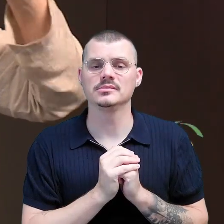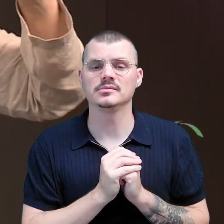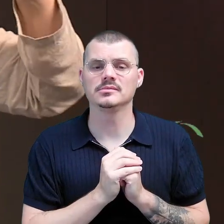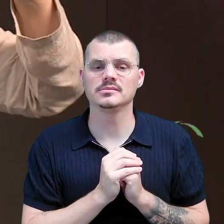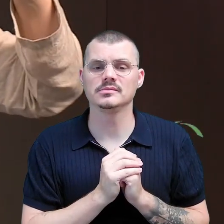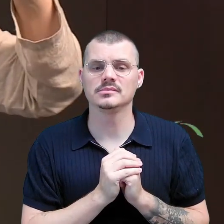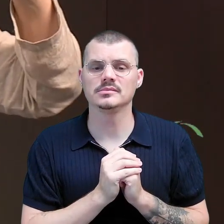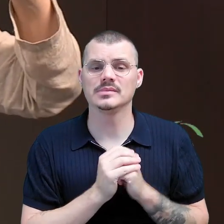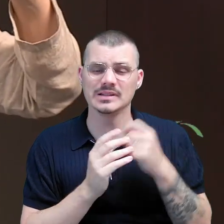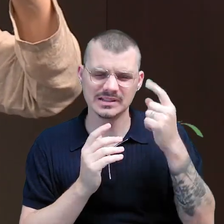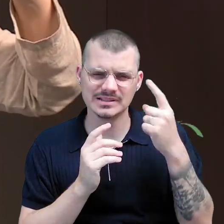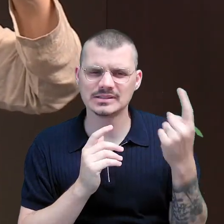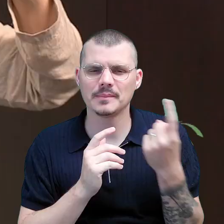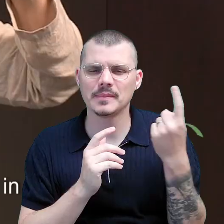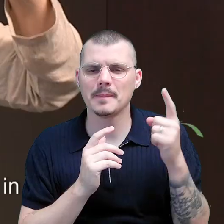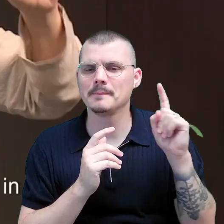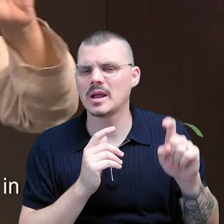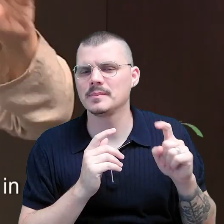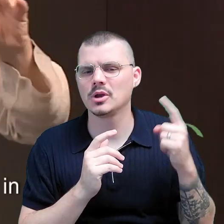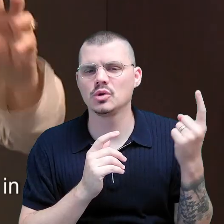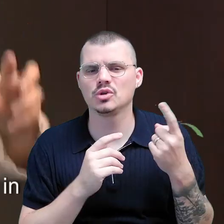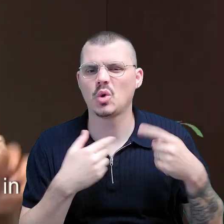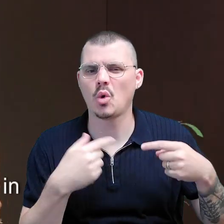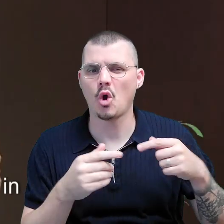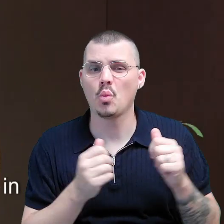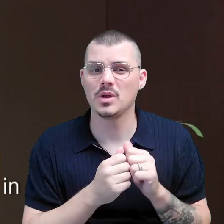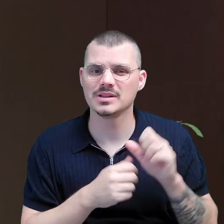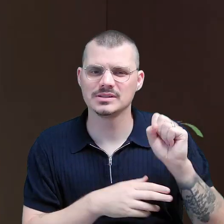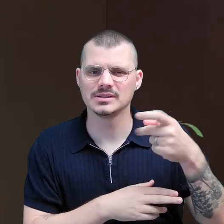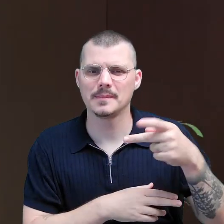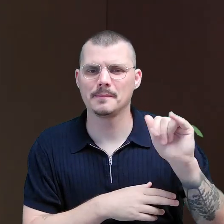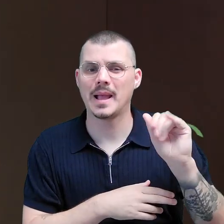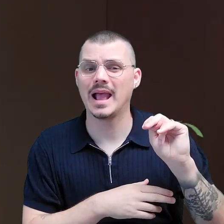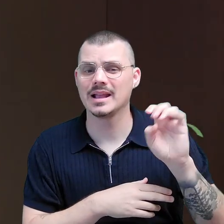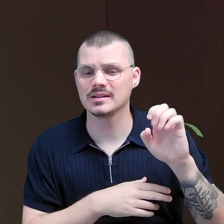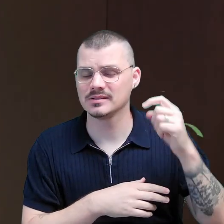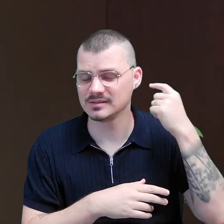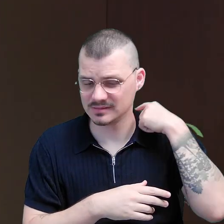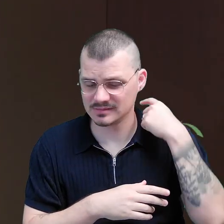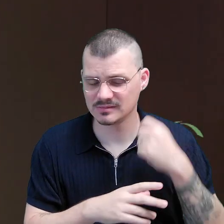and bilateral that there must be something going on in her spine.